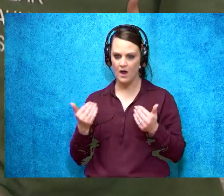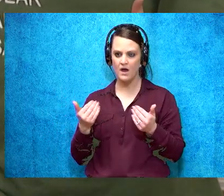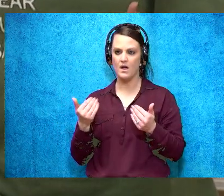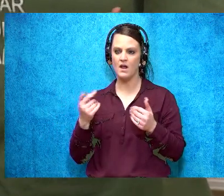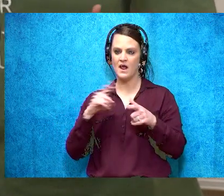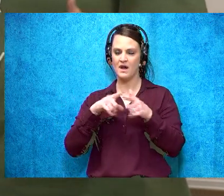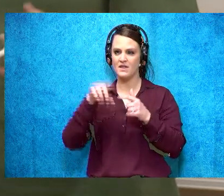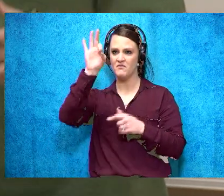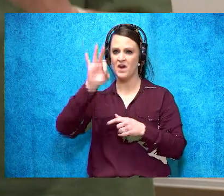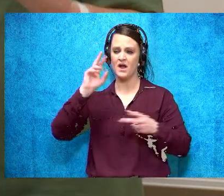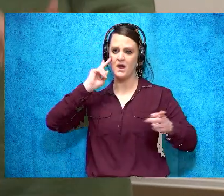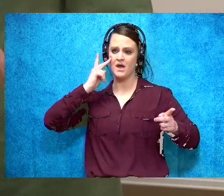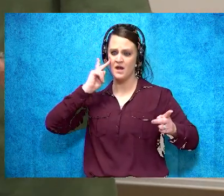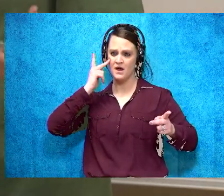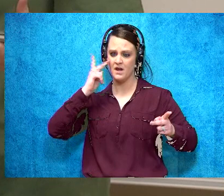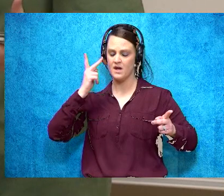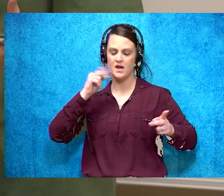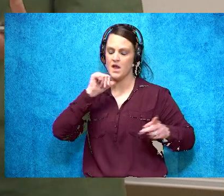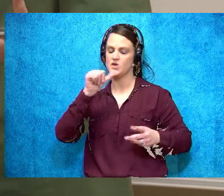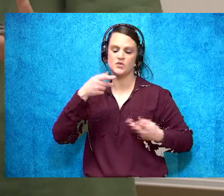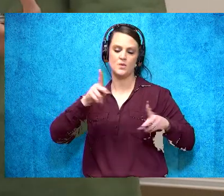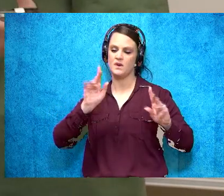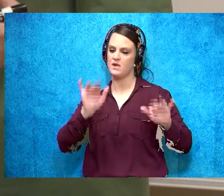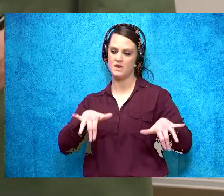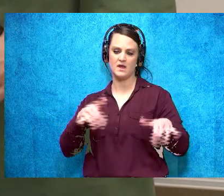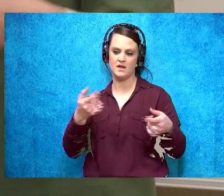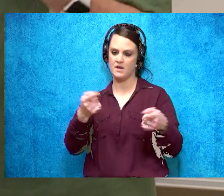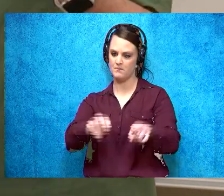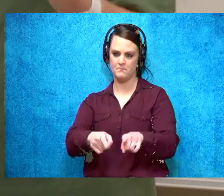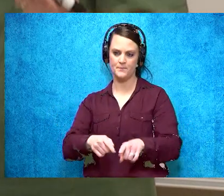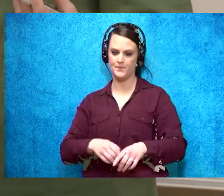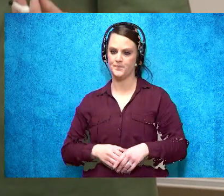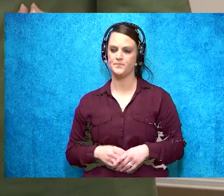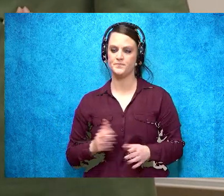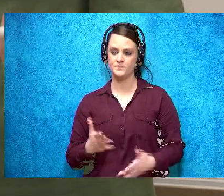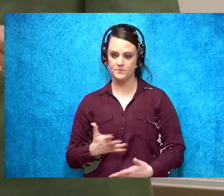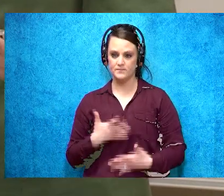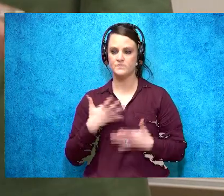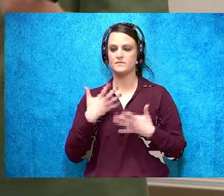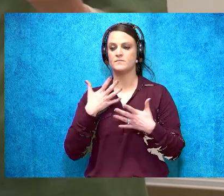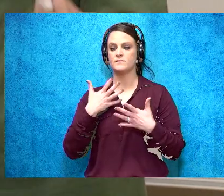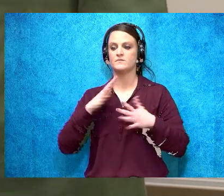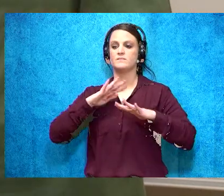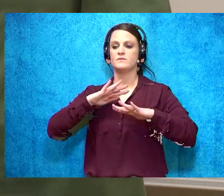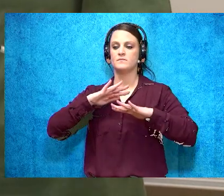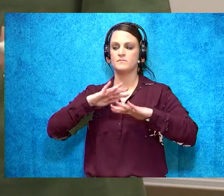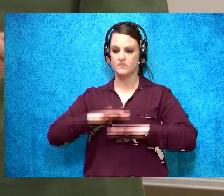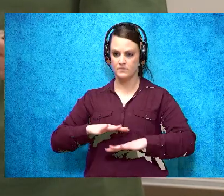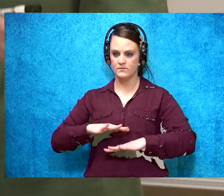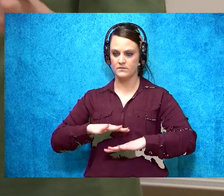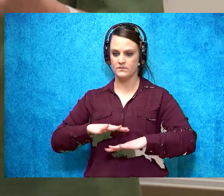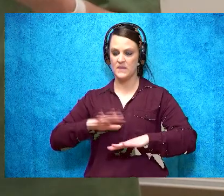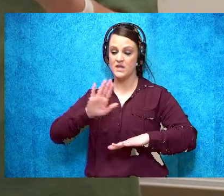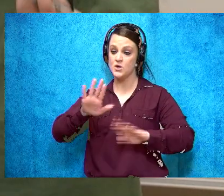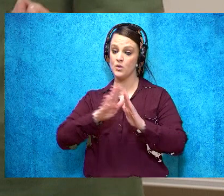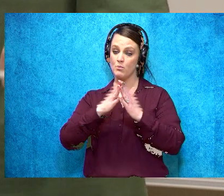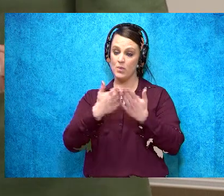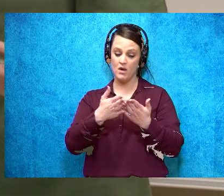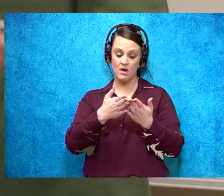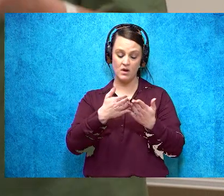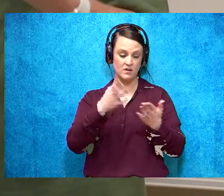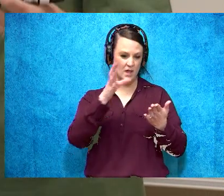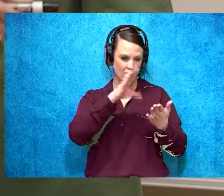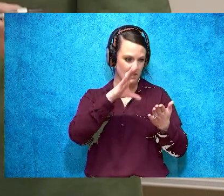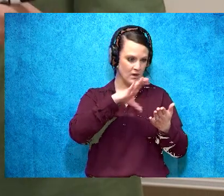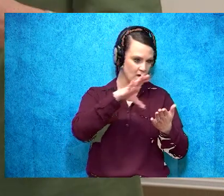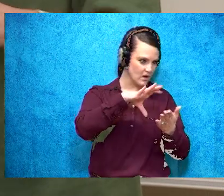fraction freak them out. Don't let the fraction freak you out. Take a deep breath, look back in your book, Google